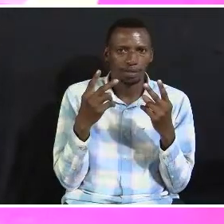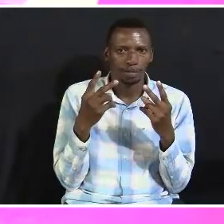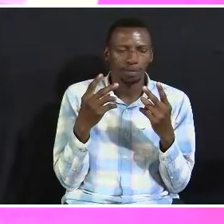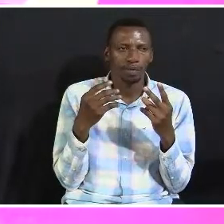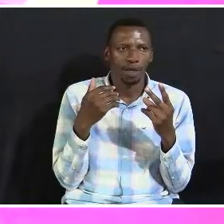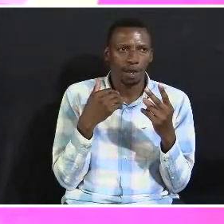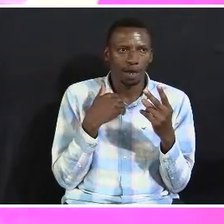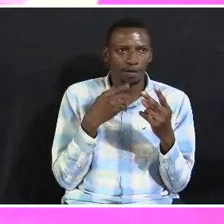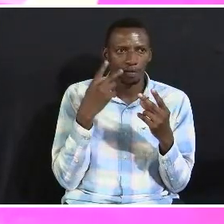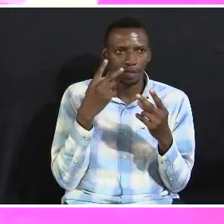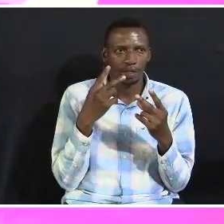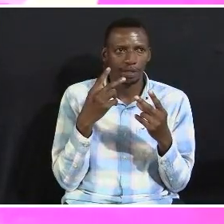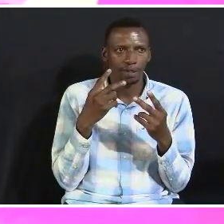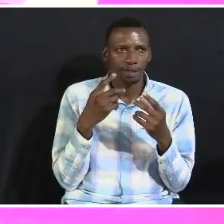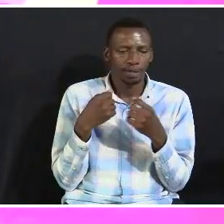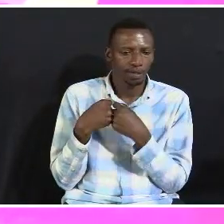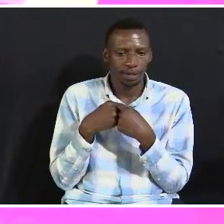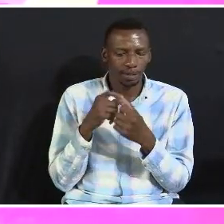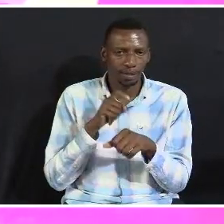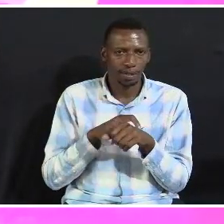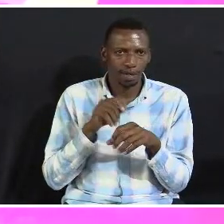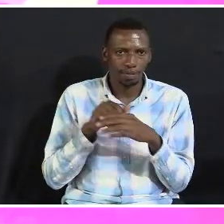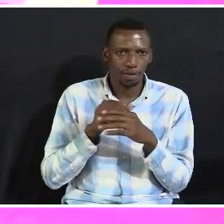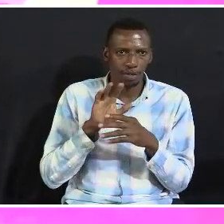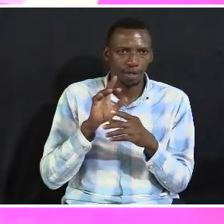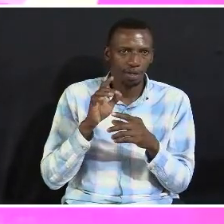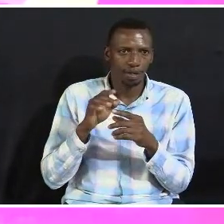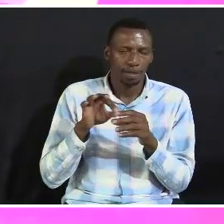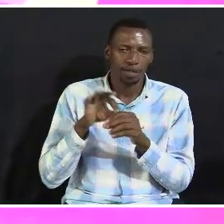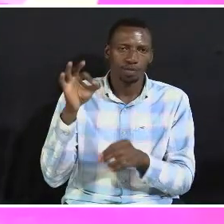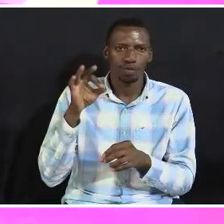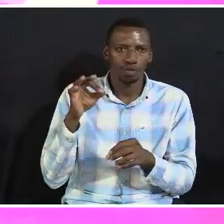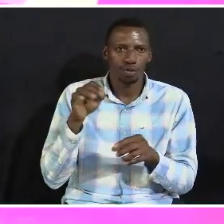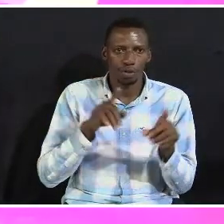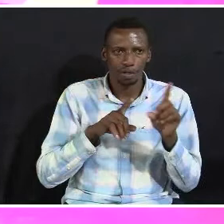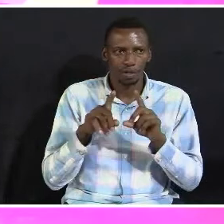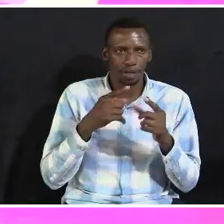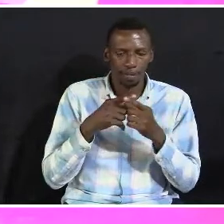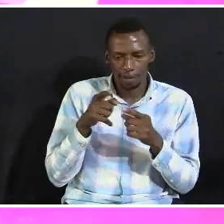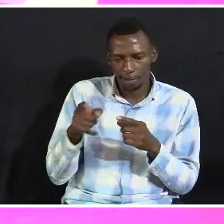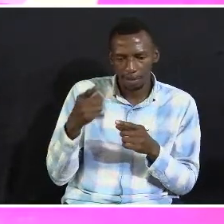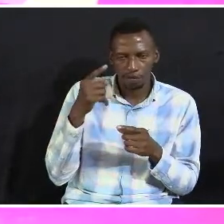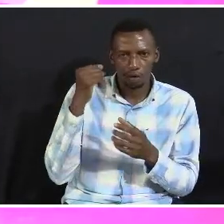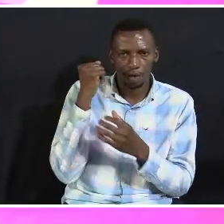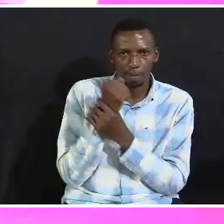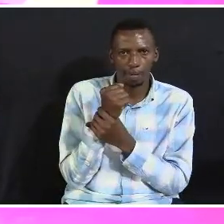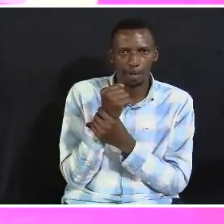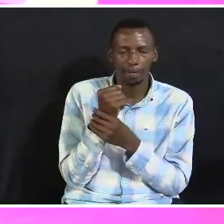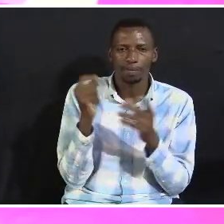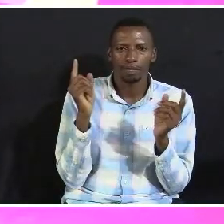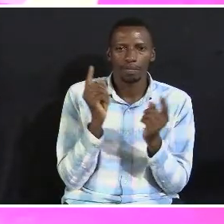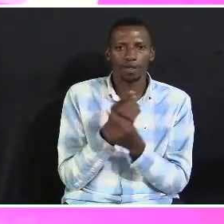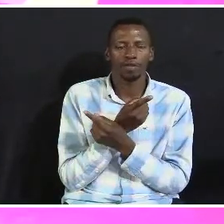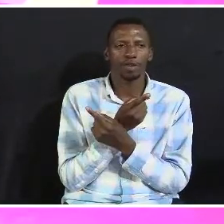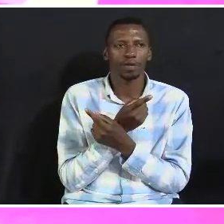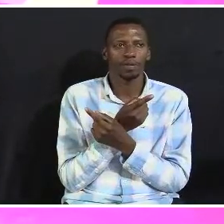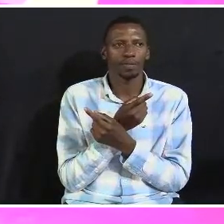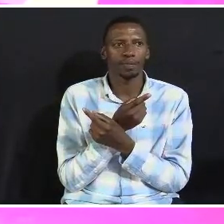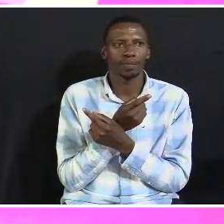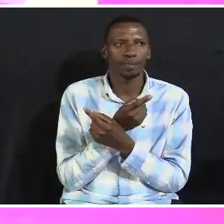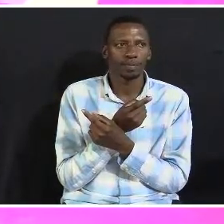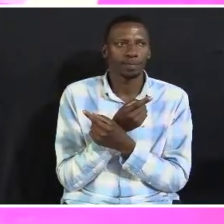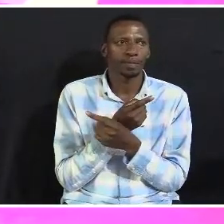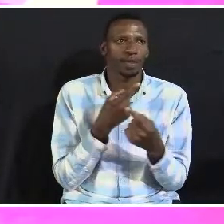rough times in their spiritual journey, but this one of Abraham was one of its kind. By